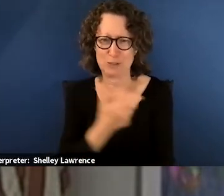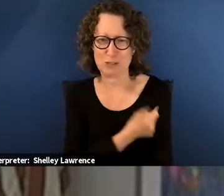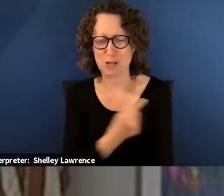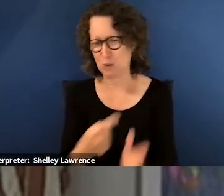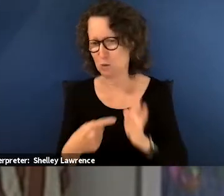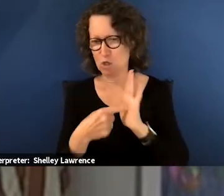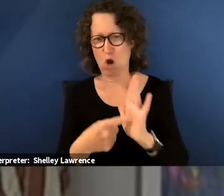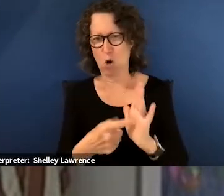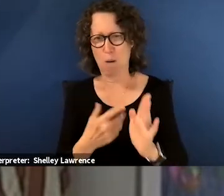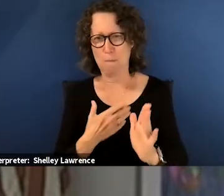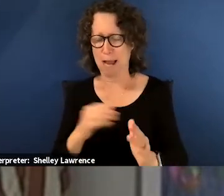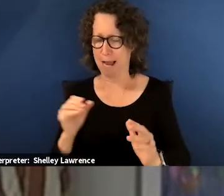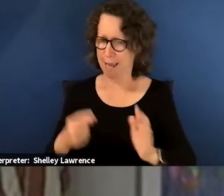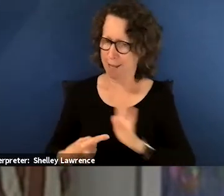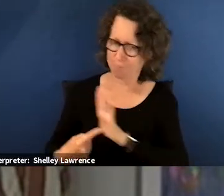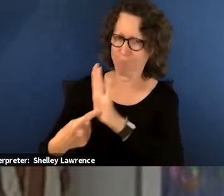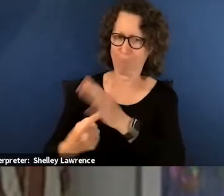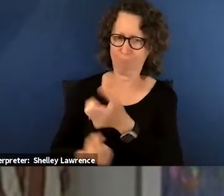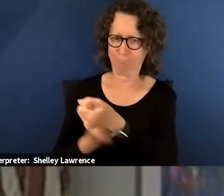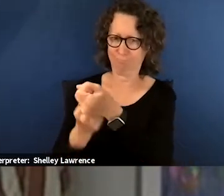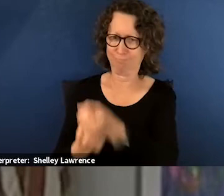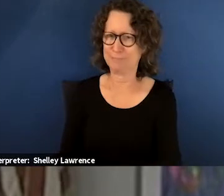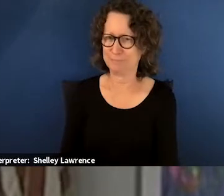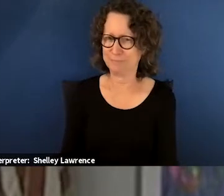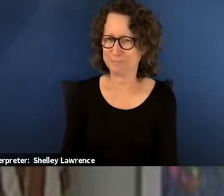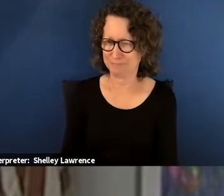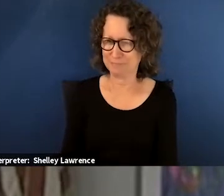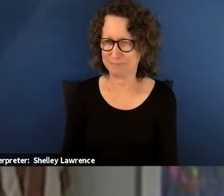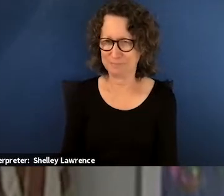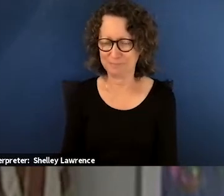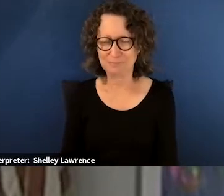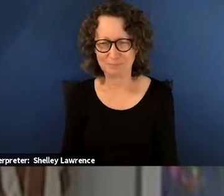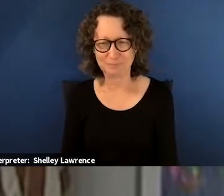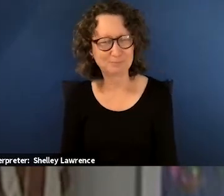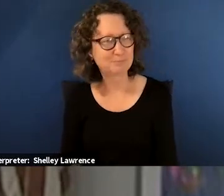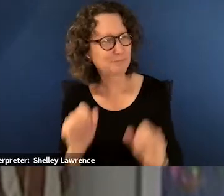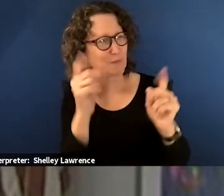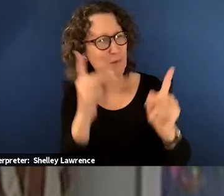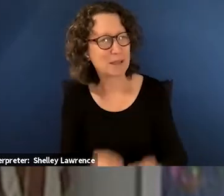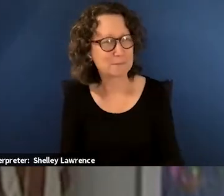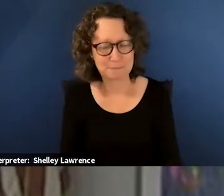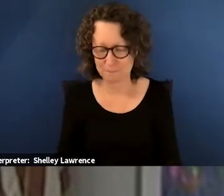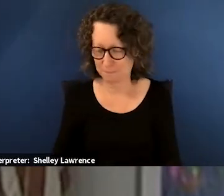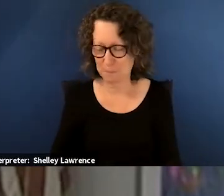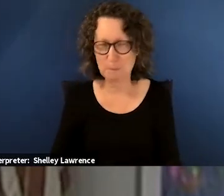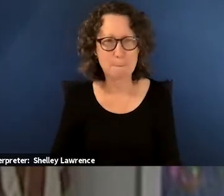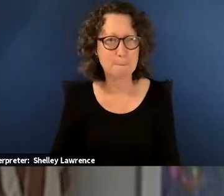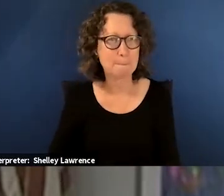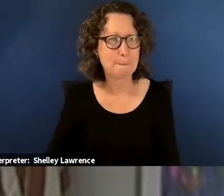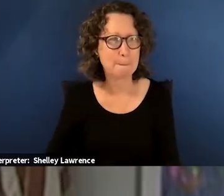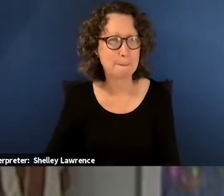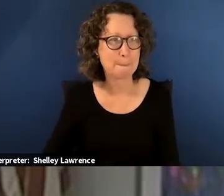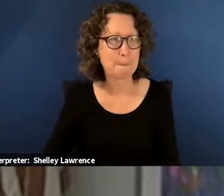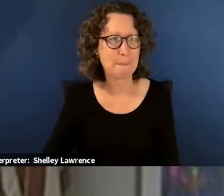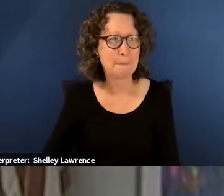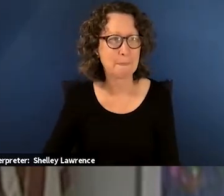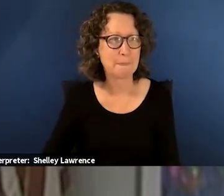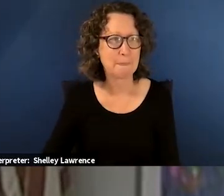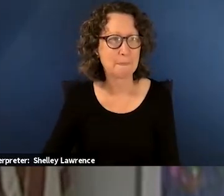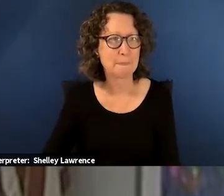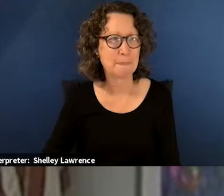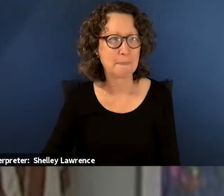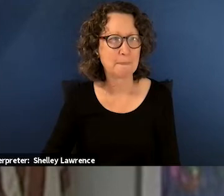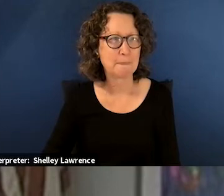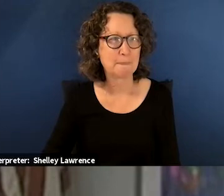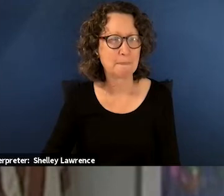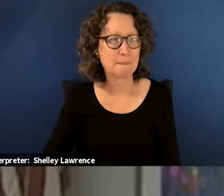my, okay. Yeah, everybody Wonderful. can come. Okay. Yeah, so if I'll